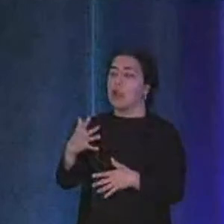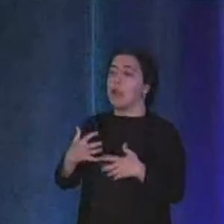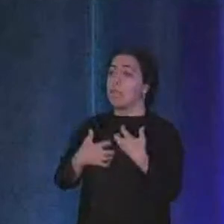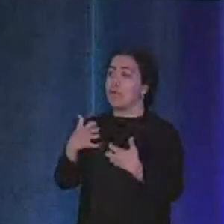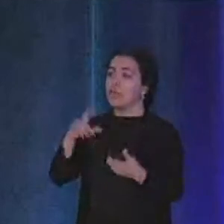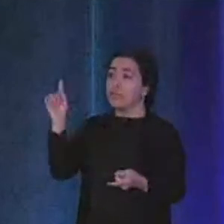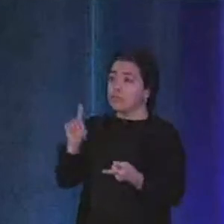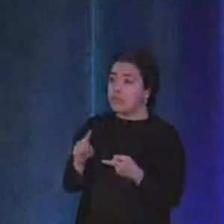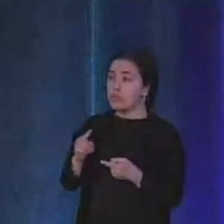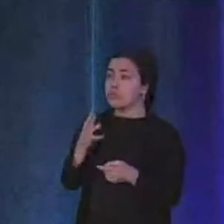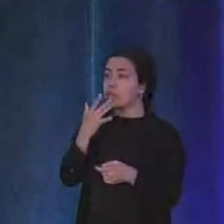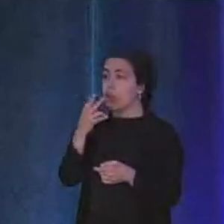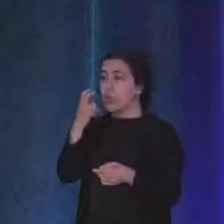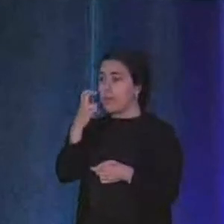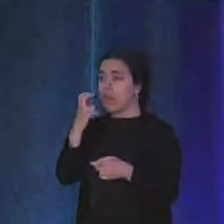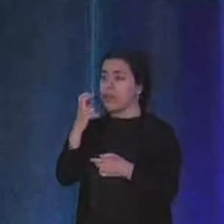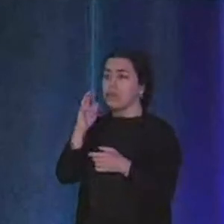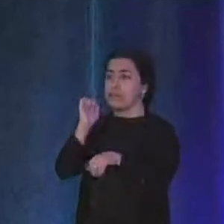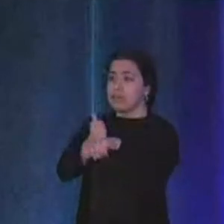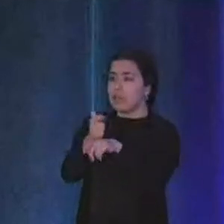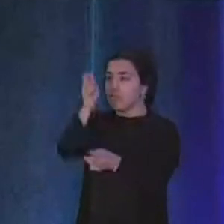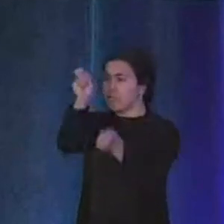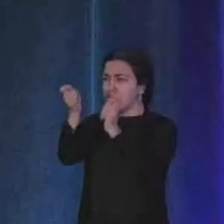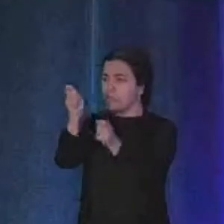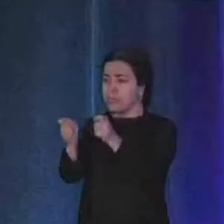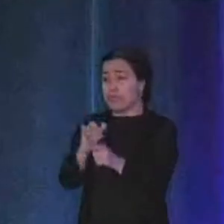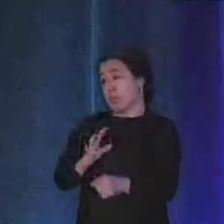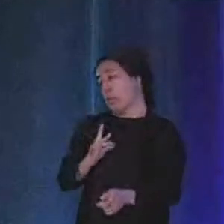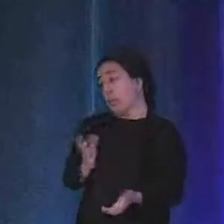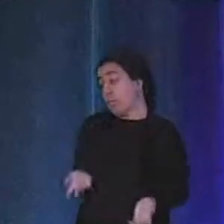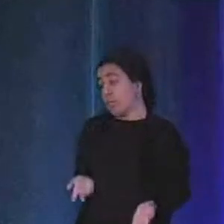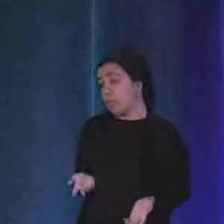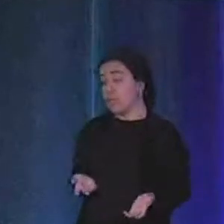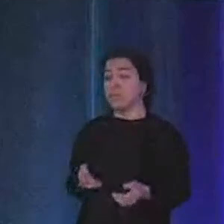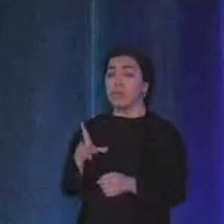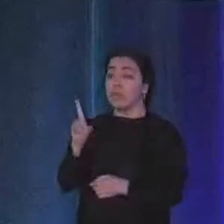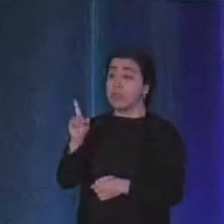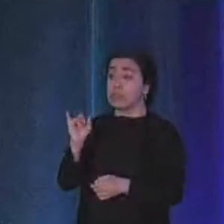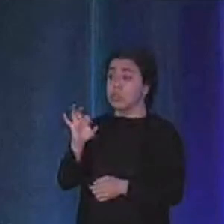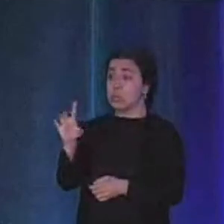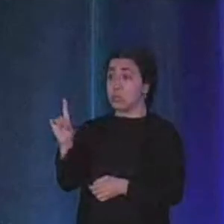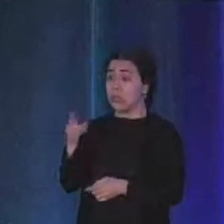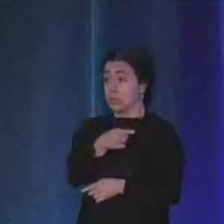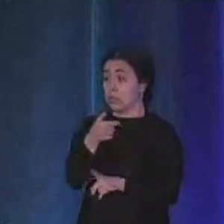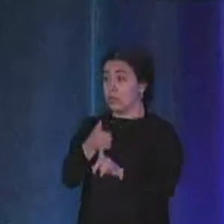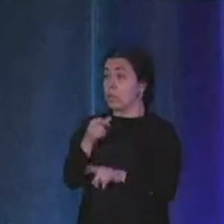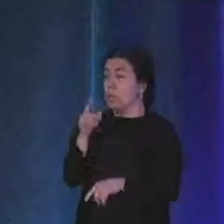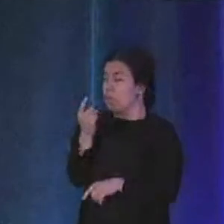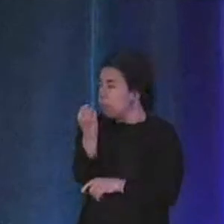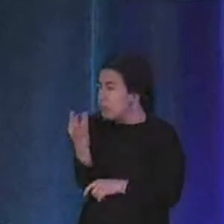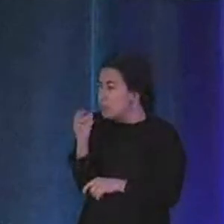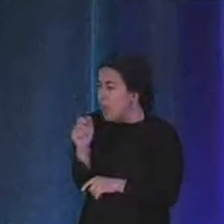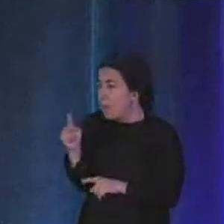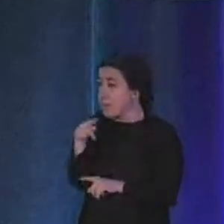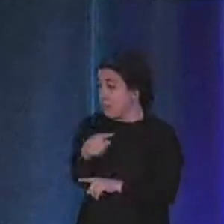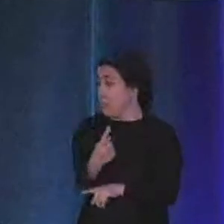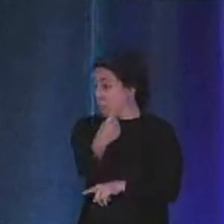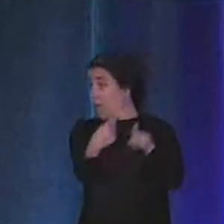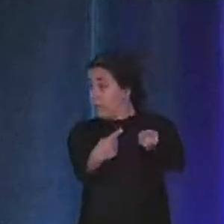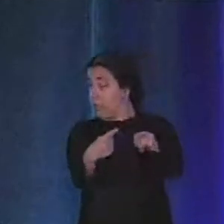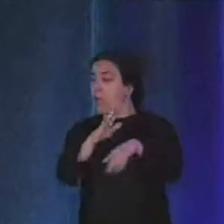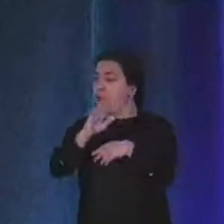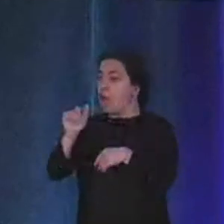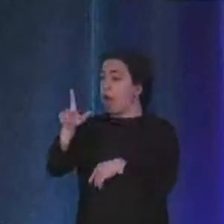like that is like all really changeable, which is cool. It's also one of the few apps that makes adding alt text